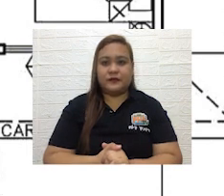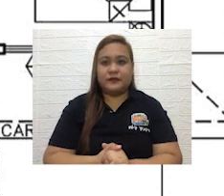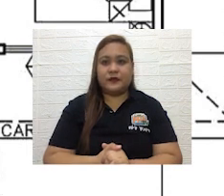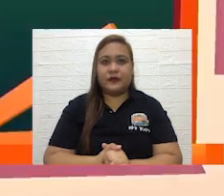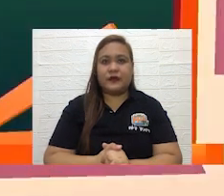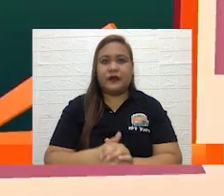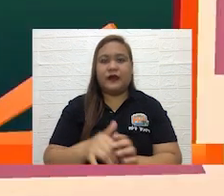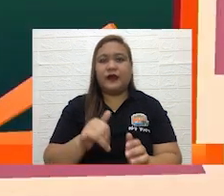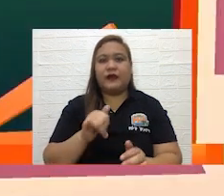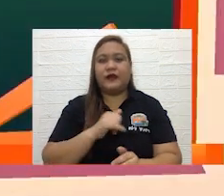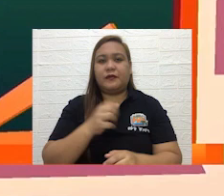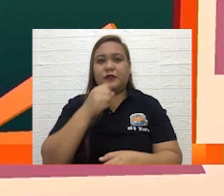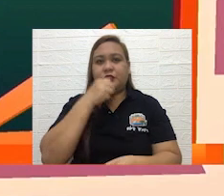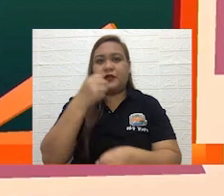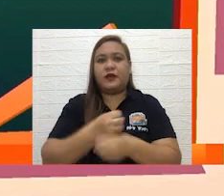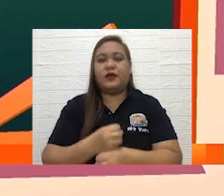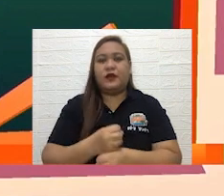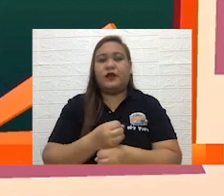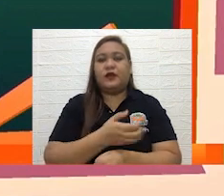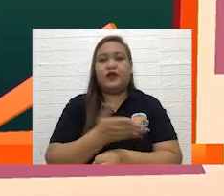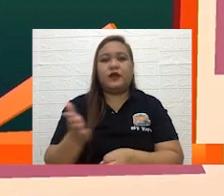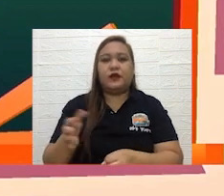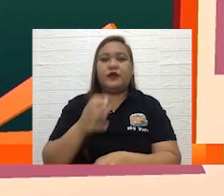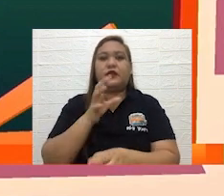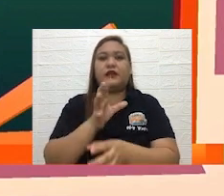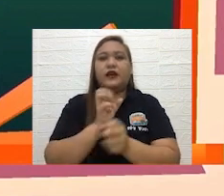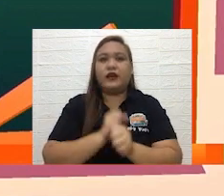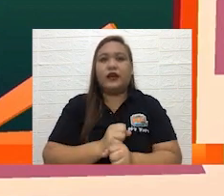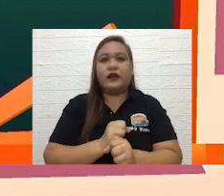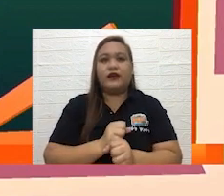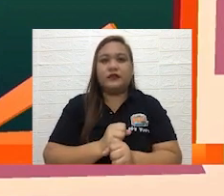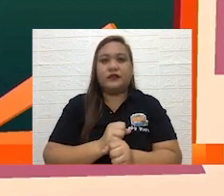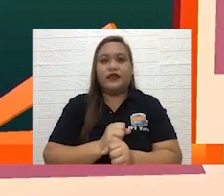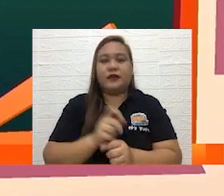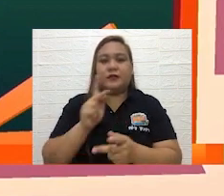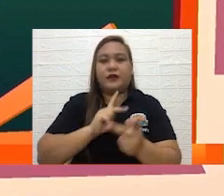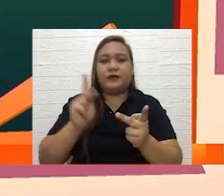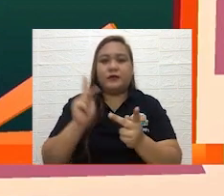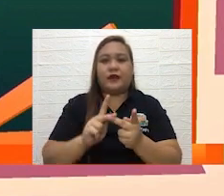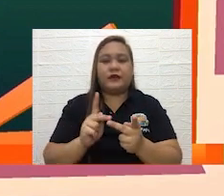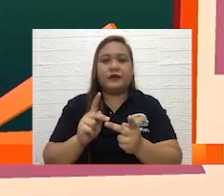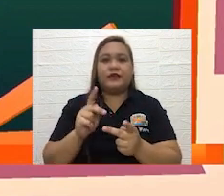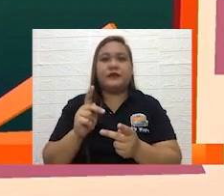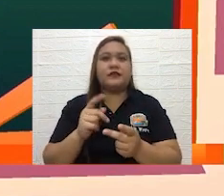I am pretty sure that you got a perfect score in that last activity.